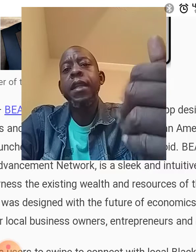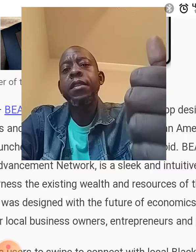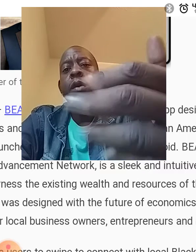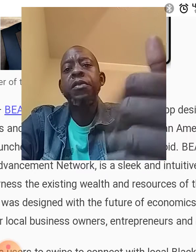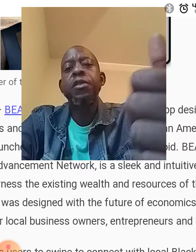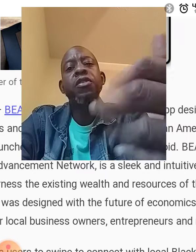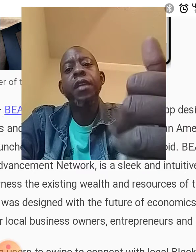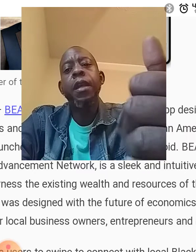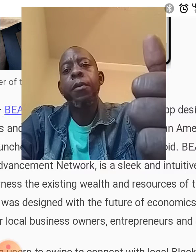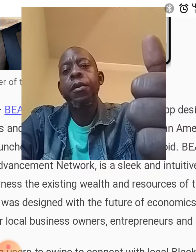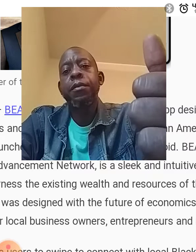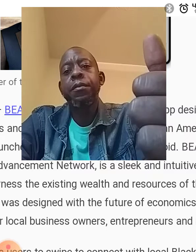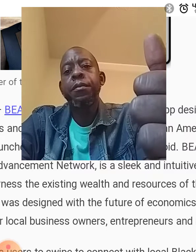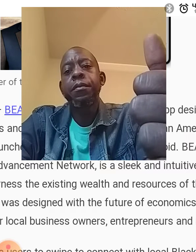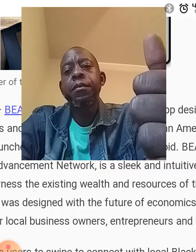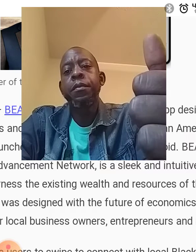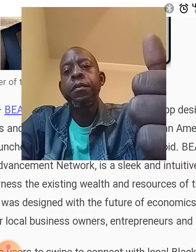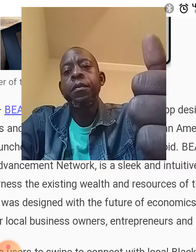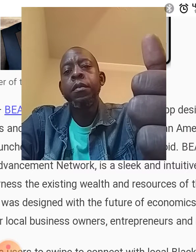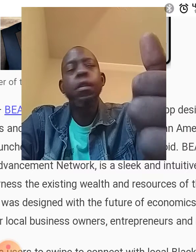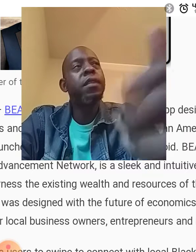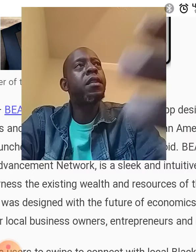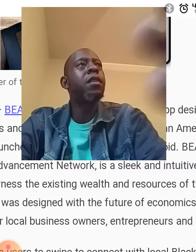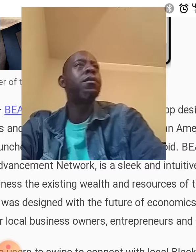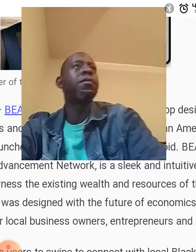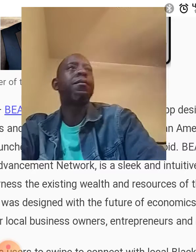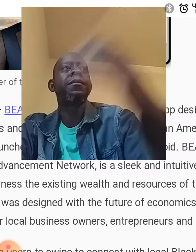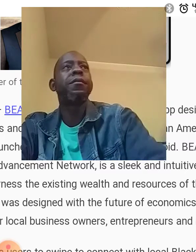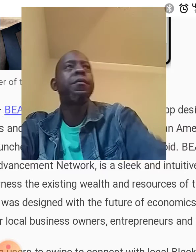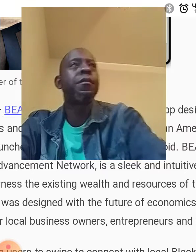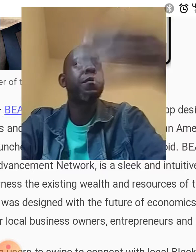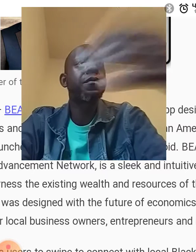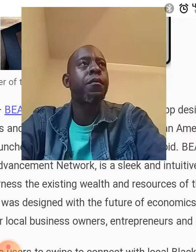create his own social network instead of,